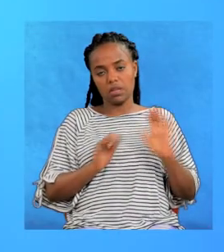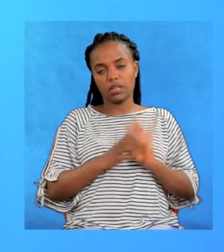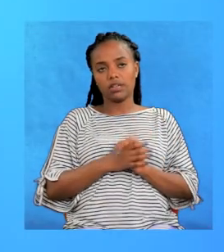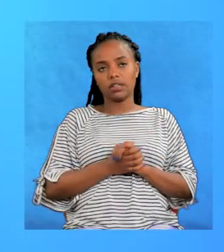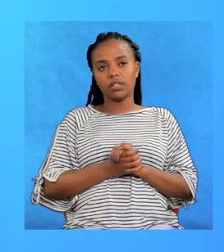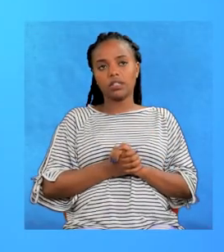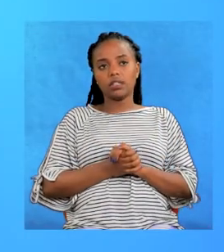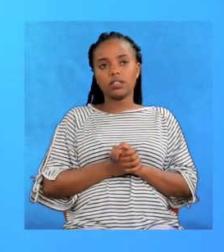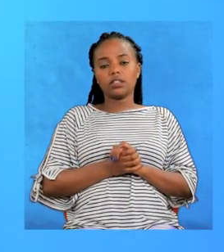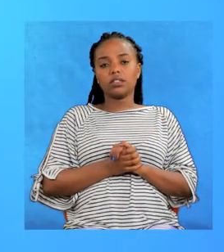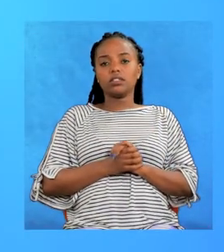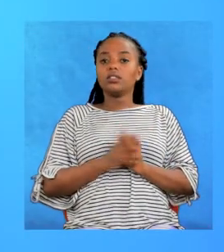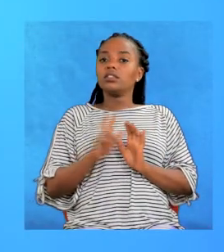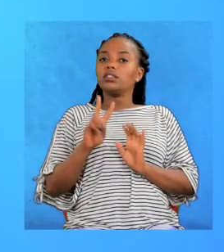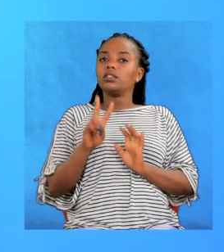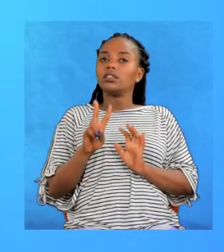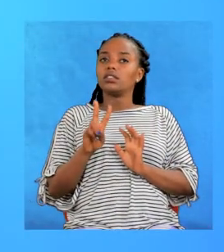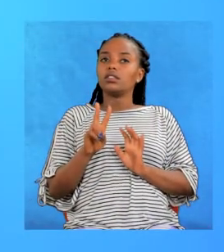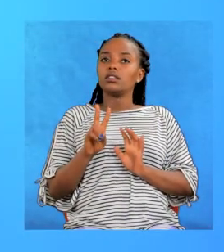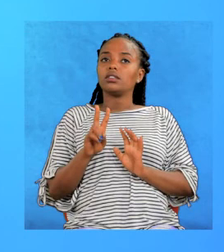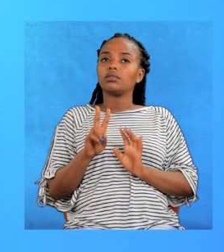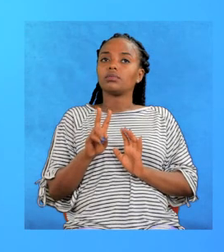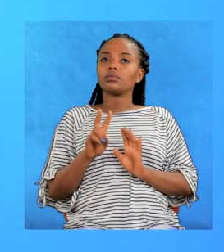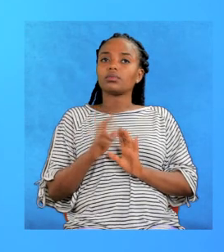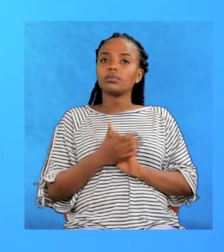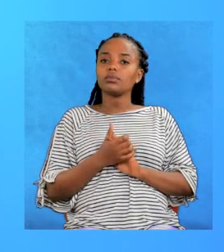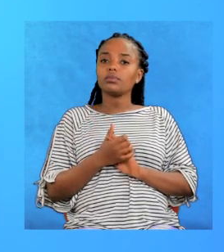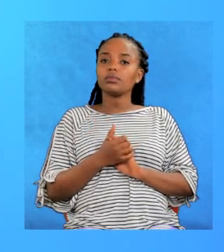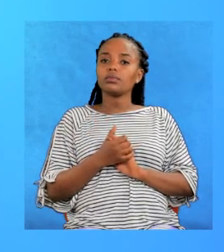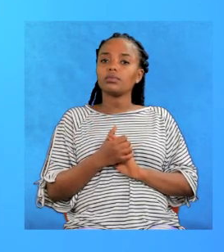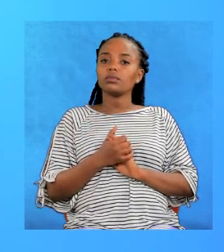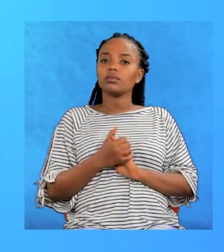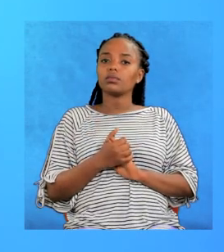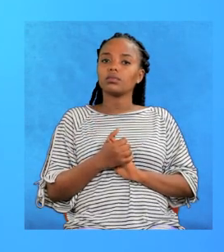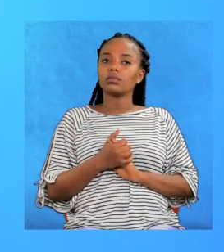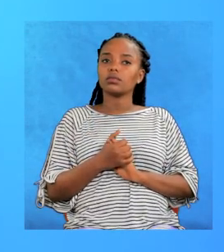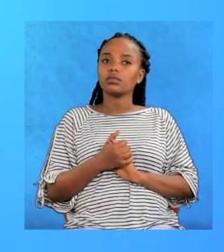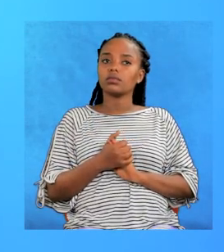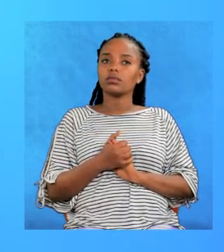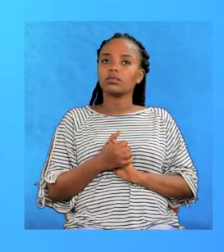The vertex here we have